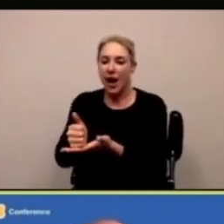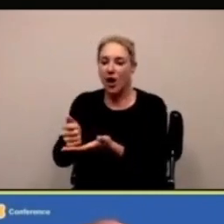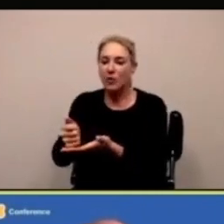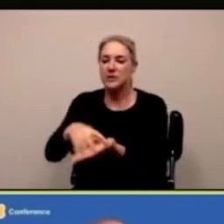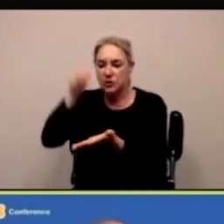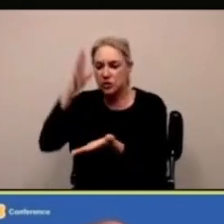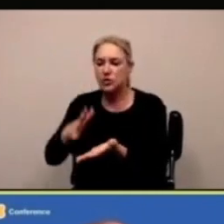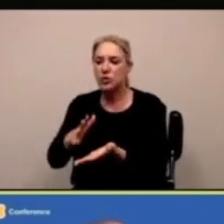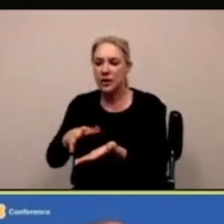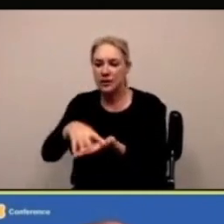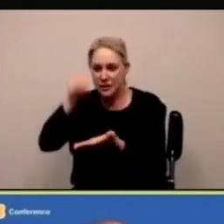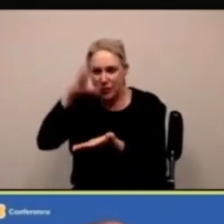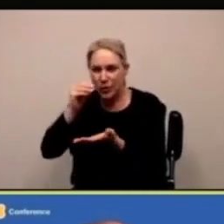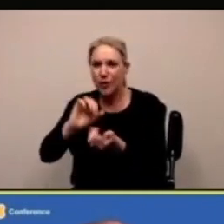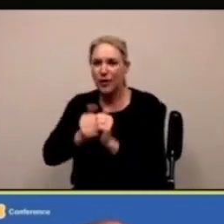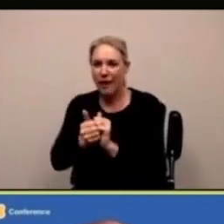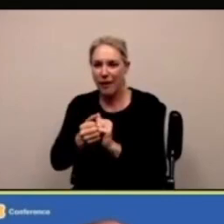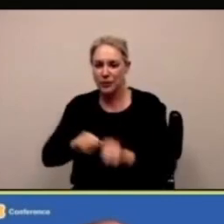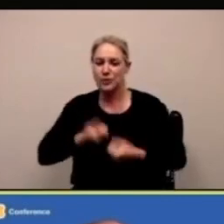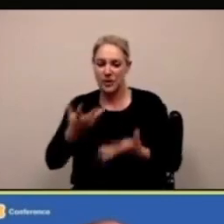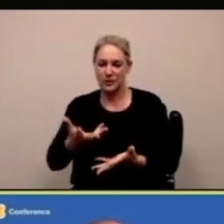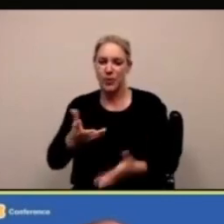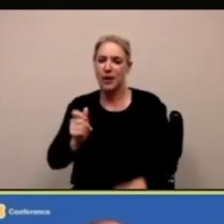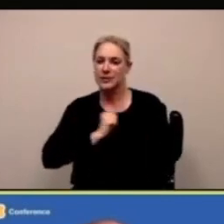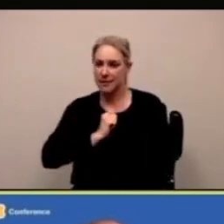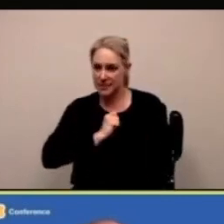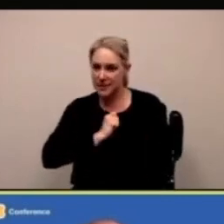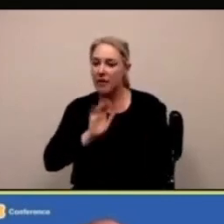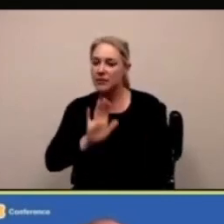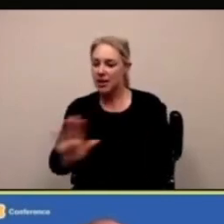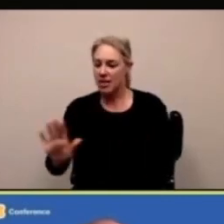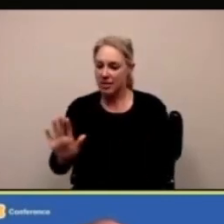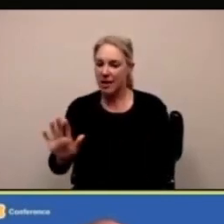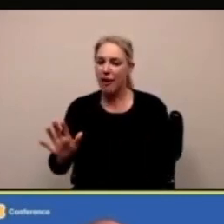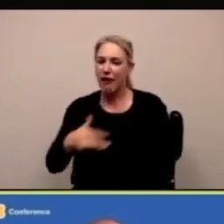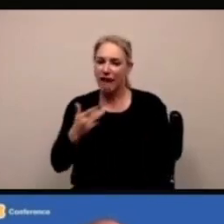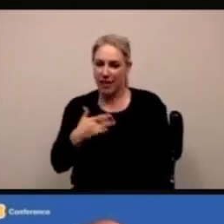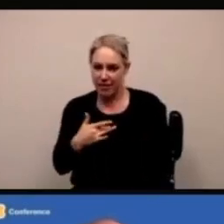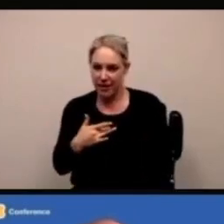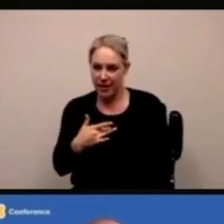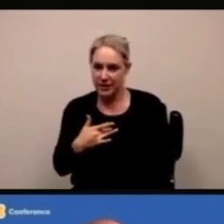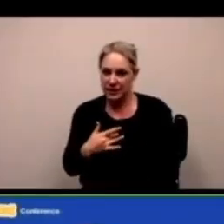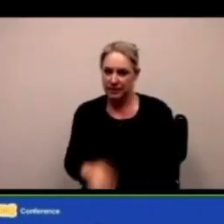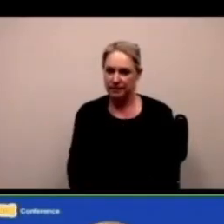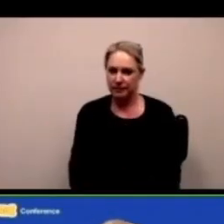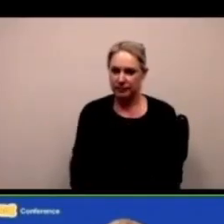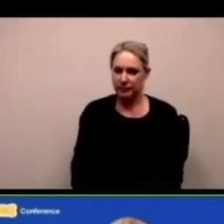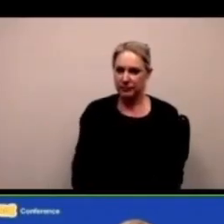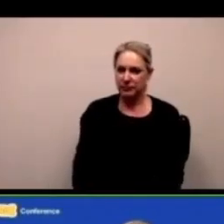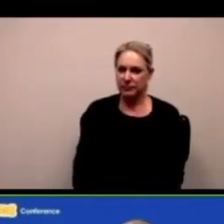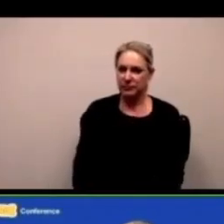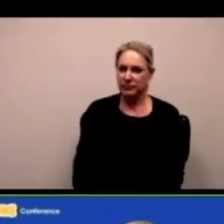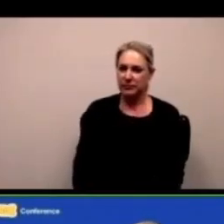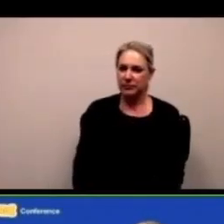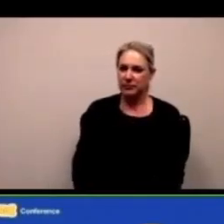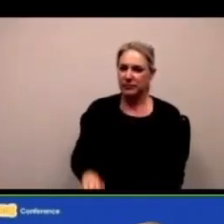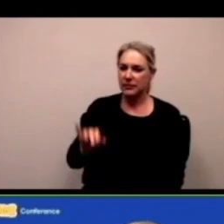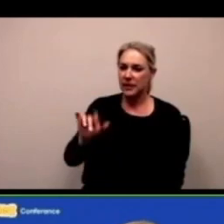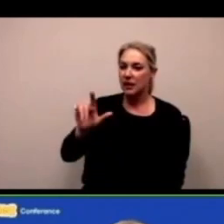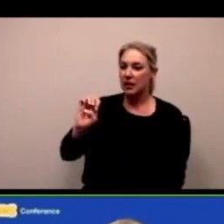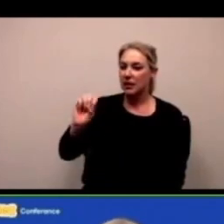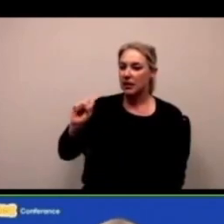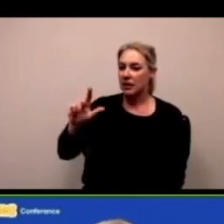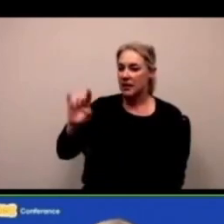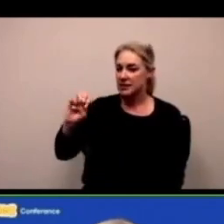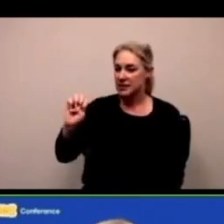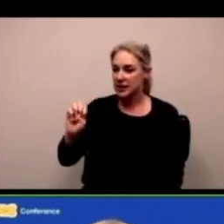So great. I really appreciate these activities. So we're almost at it. That's the great part about Scratch and Scratch